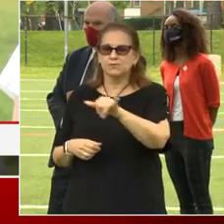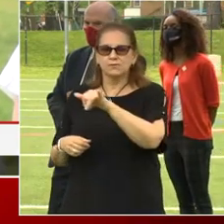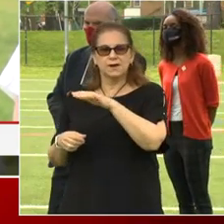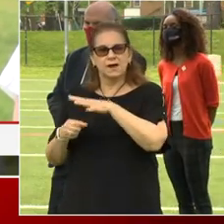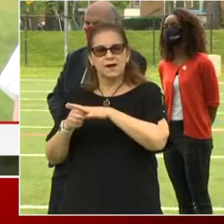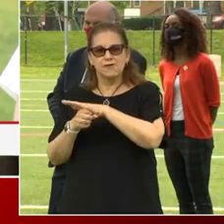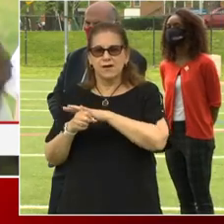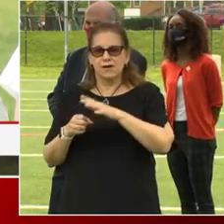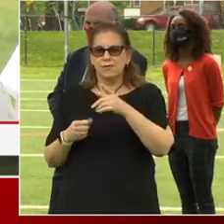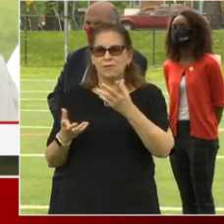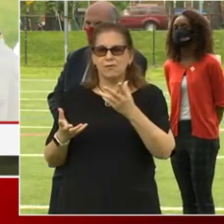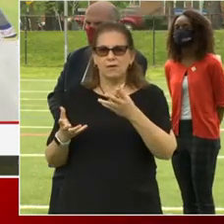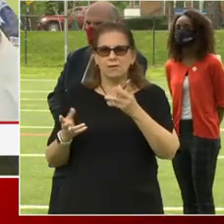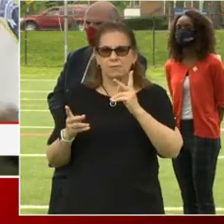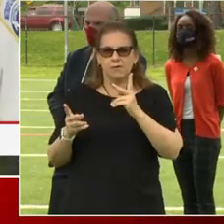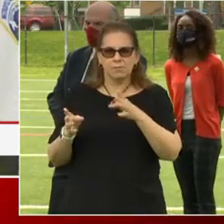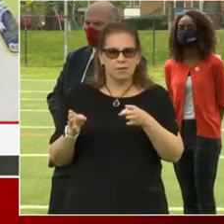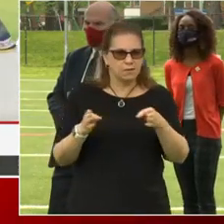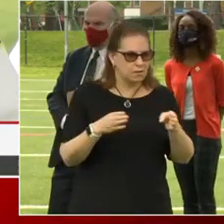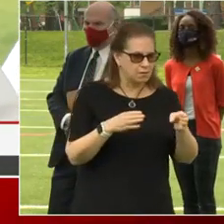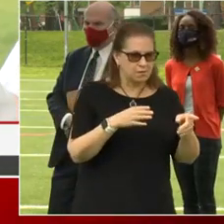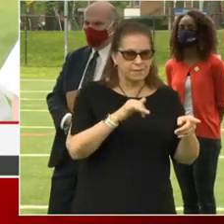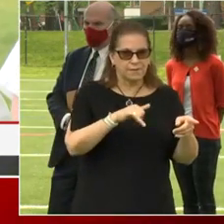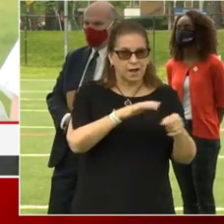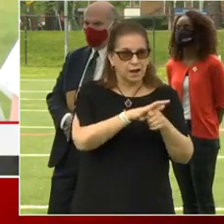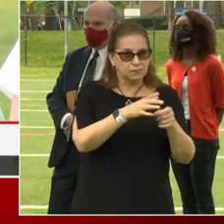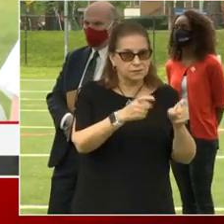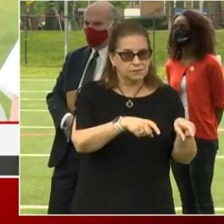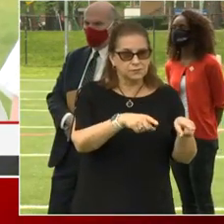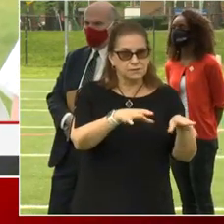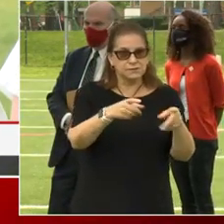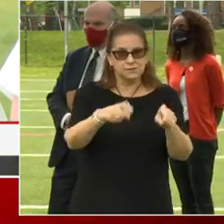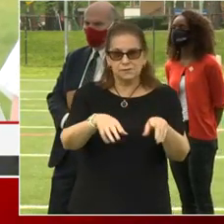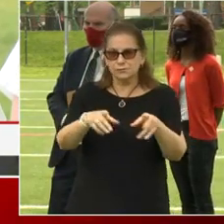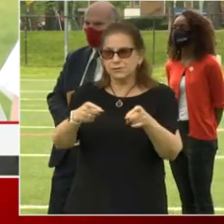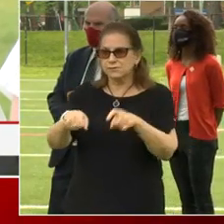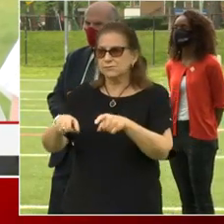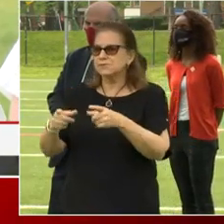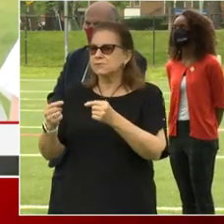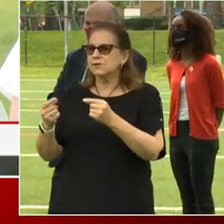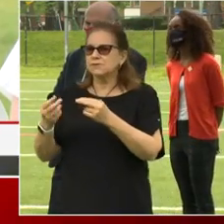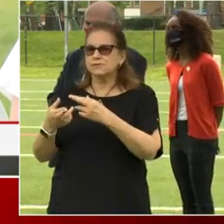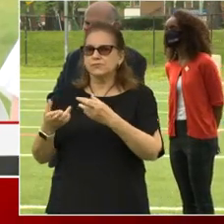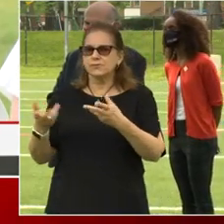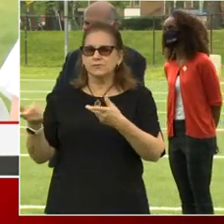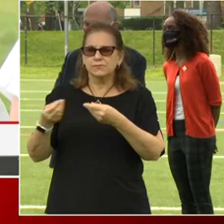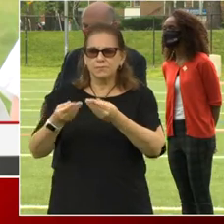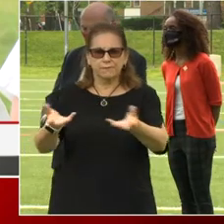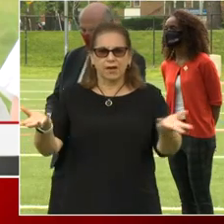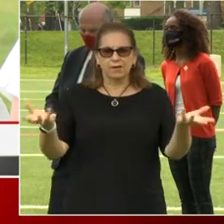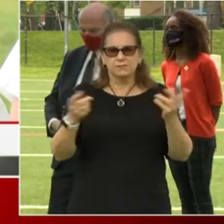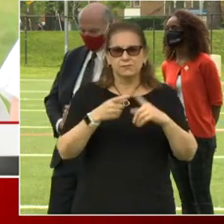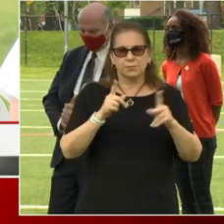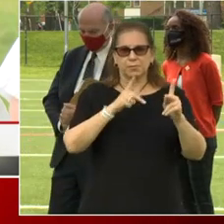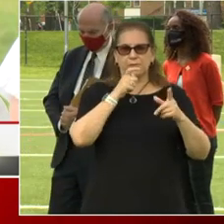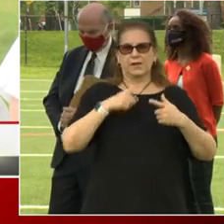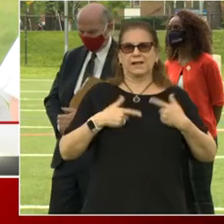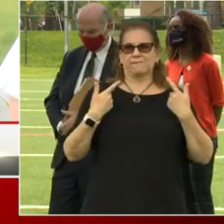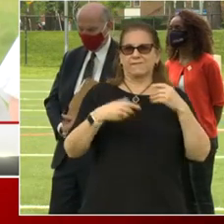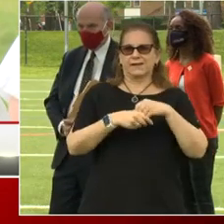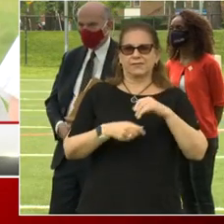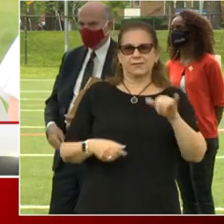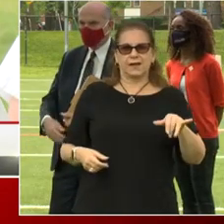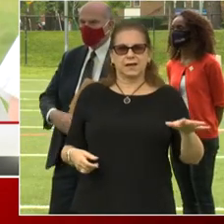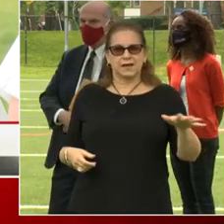the resources going to those areas, but they need resources too? Second of all, part of your